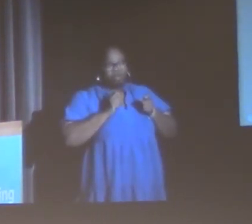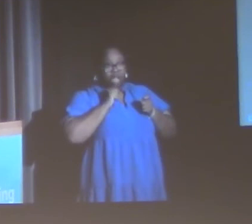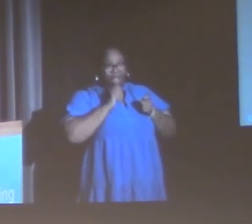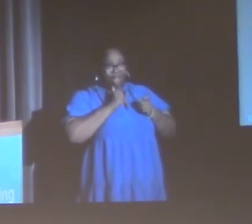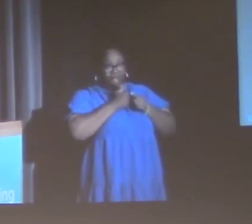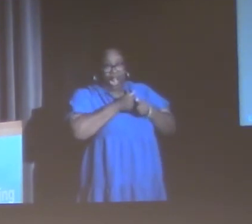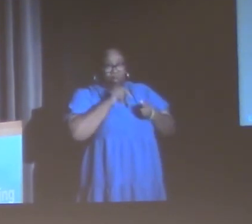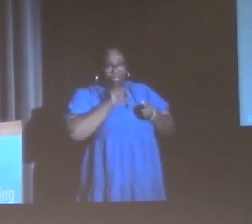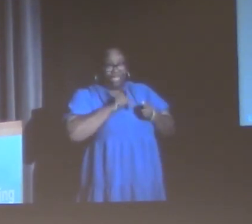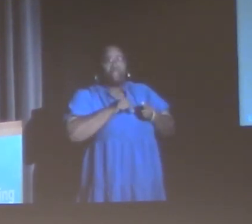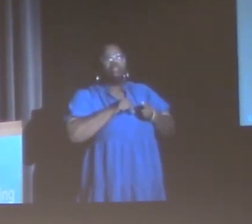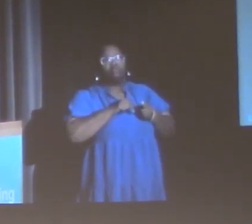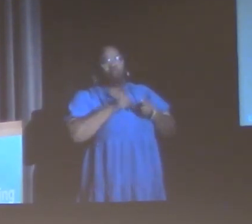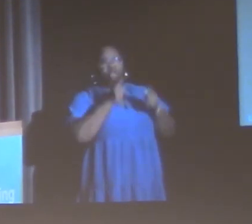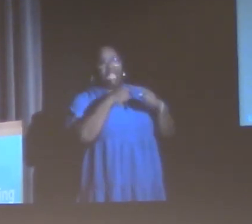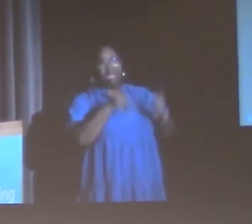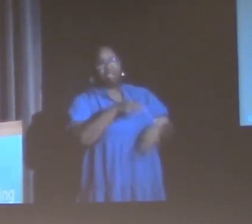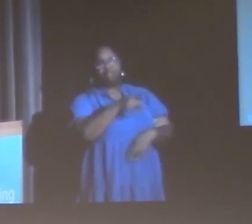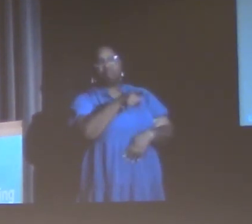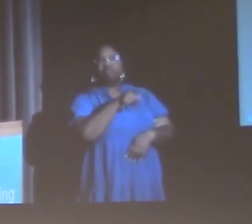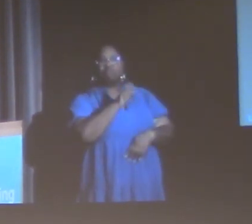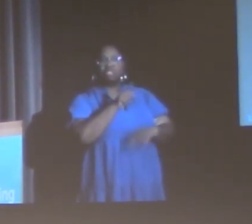you beautifully said,